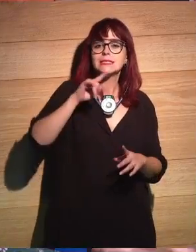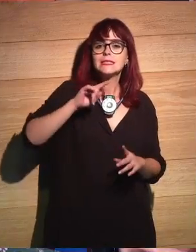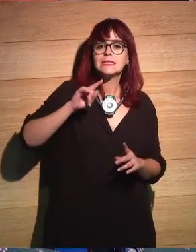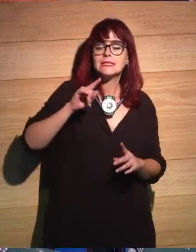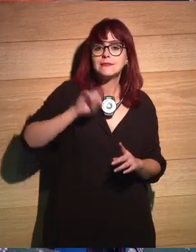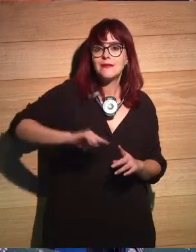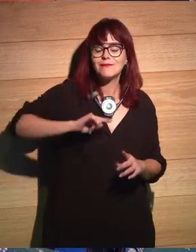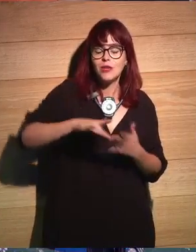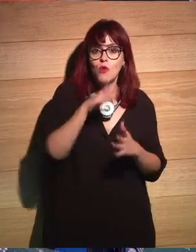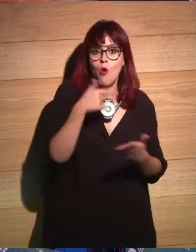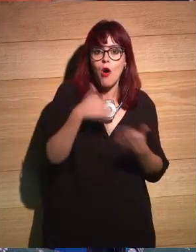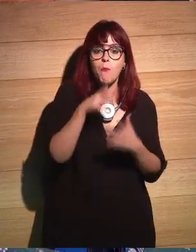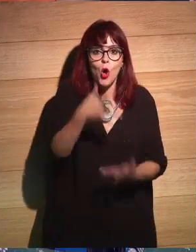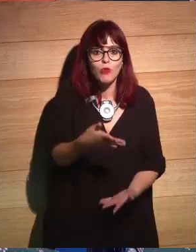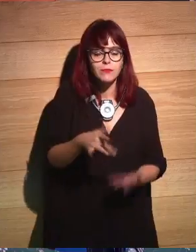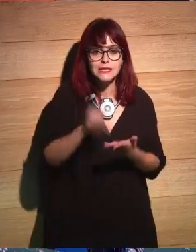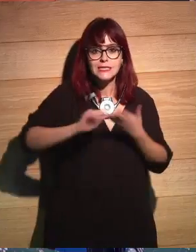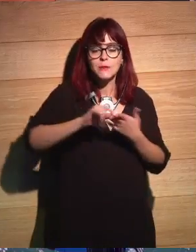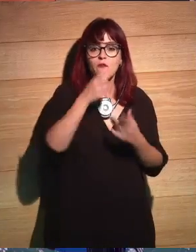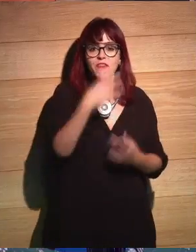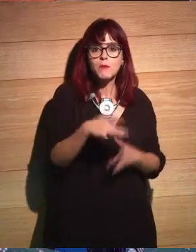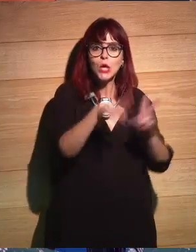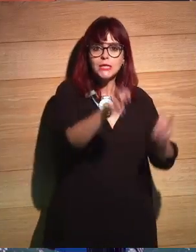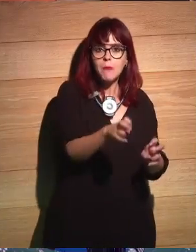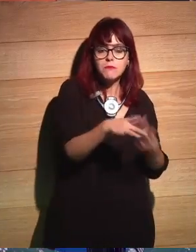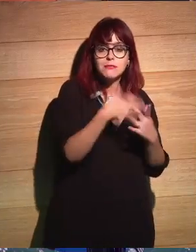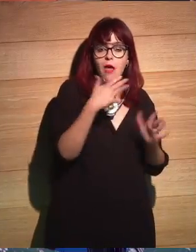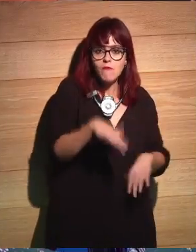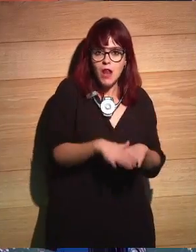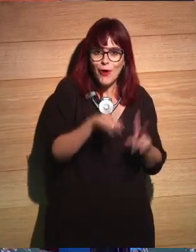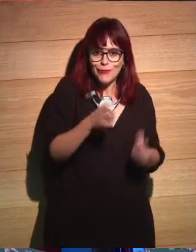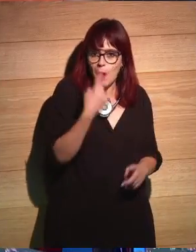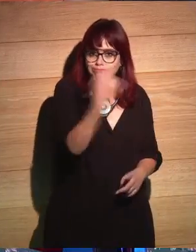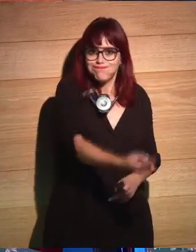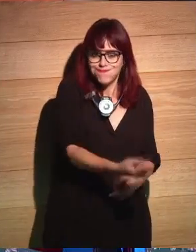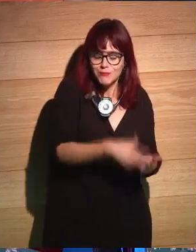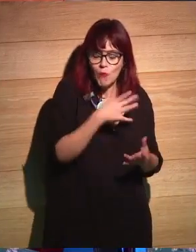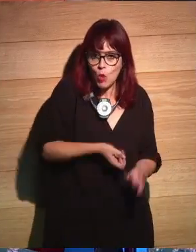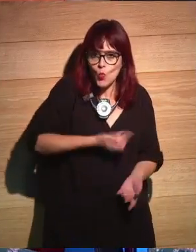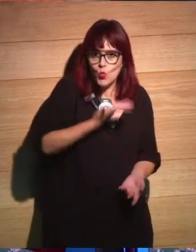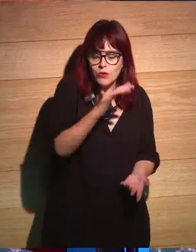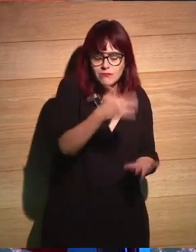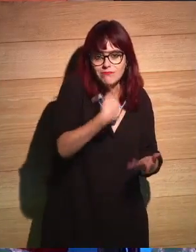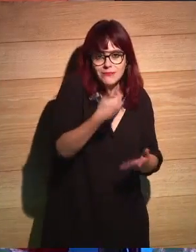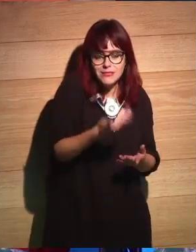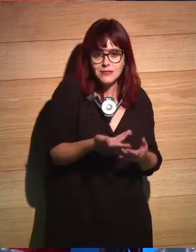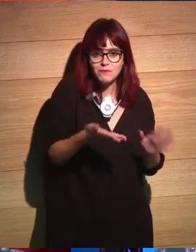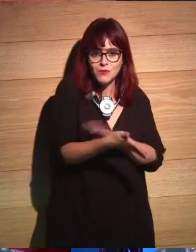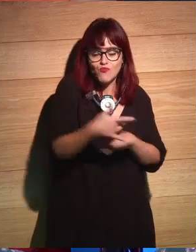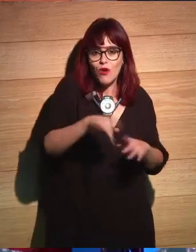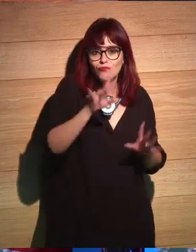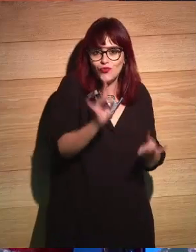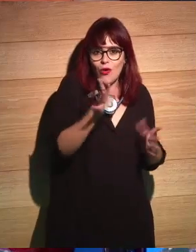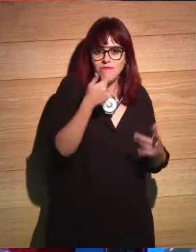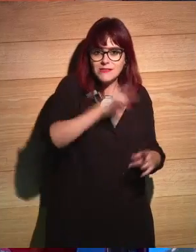it, because you feel forced to write about something. Why does a writer write well